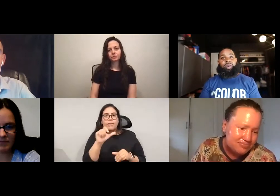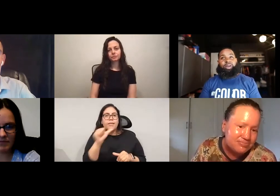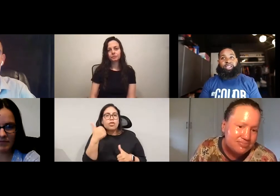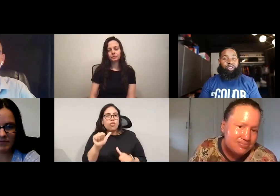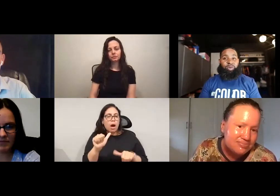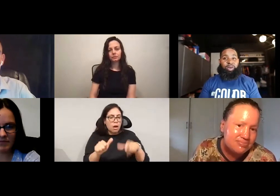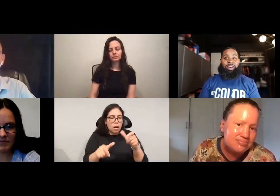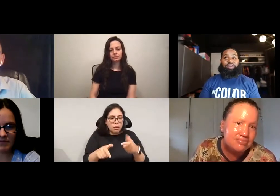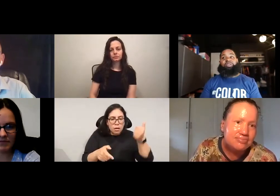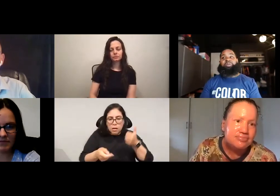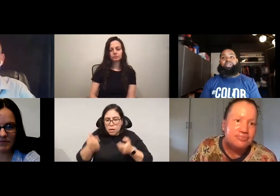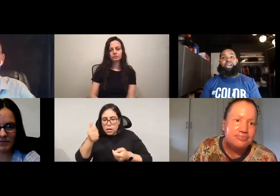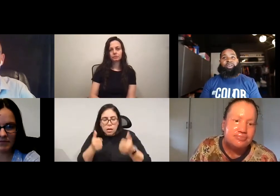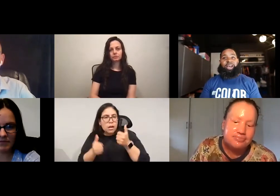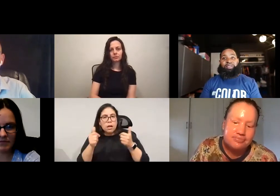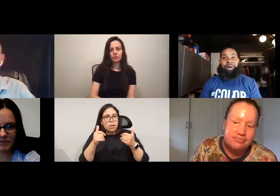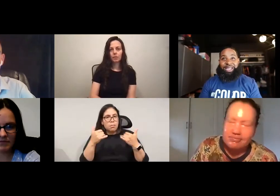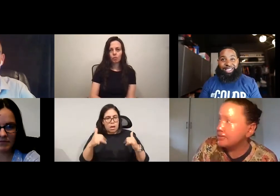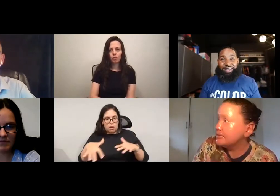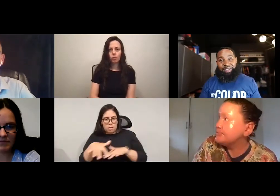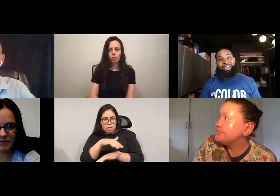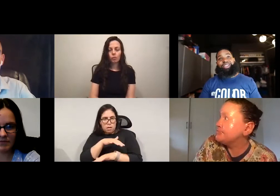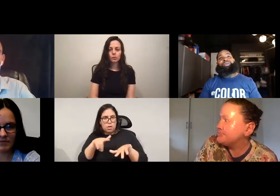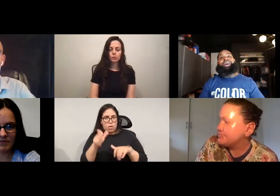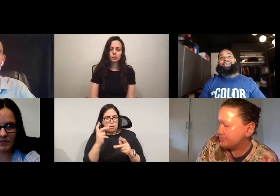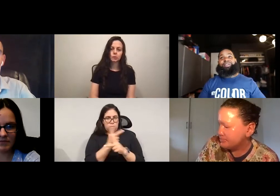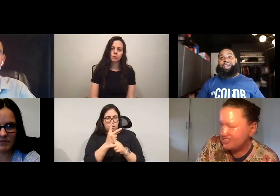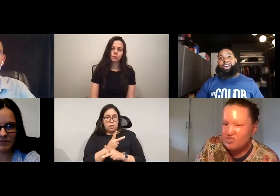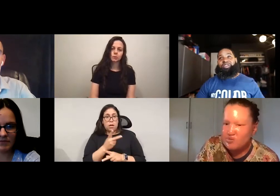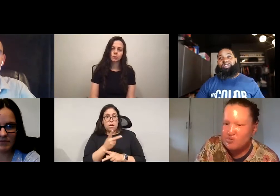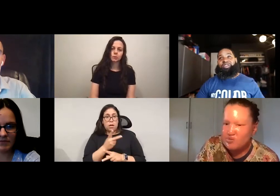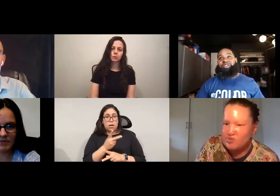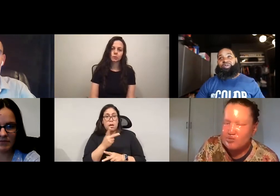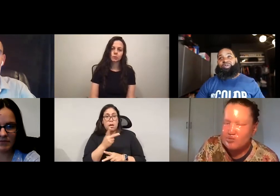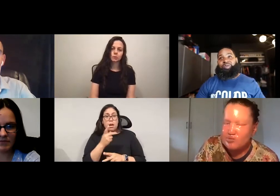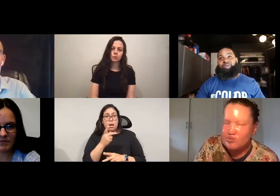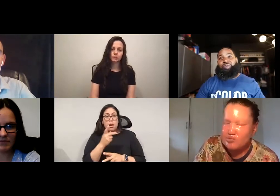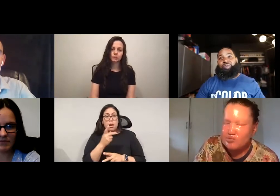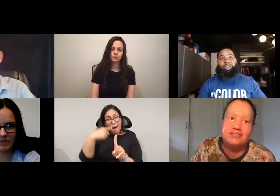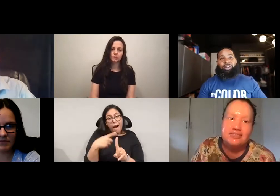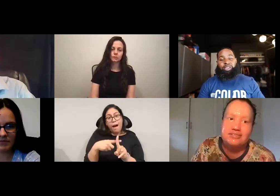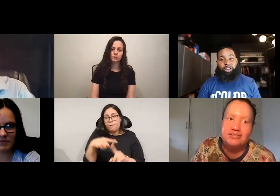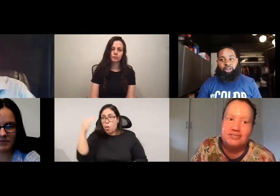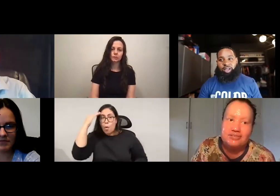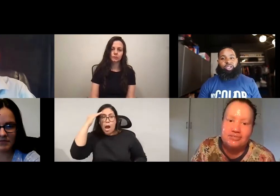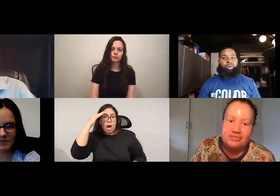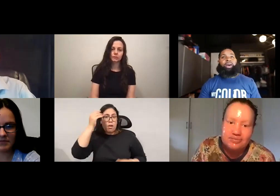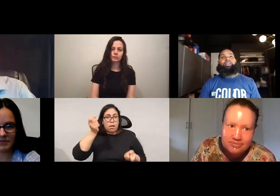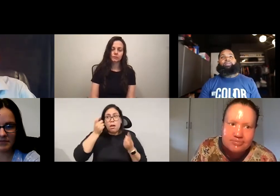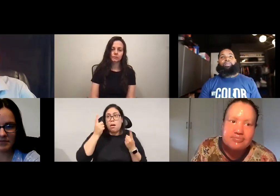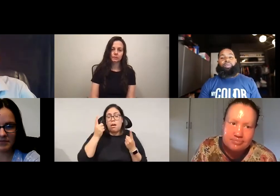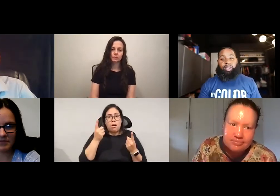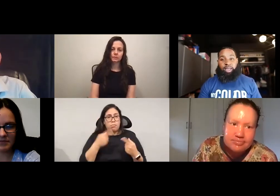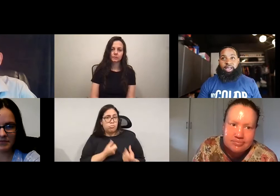the awareness that you have. Everyone's not going to have the positivity that you have. Have empathy or integrity that you